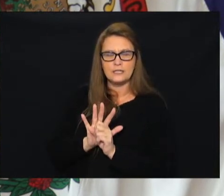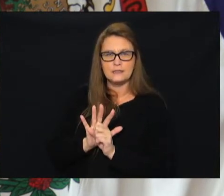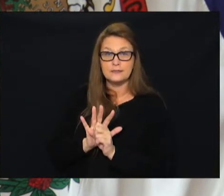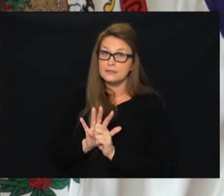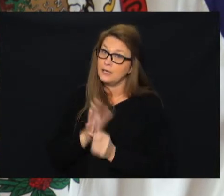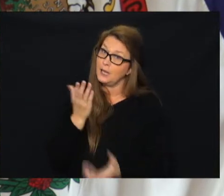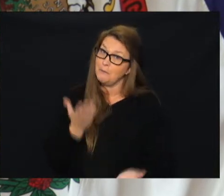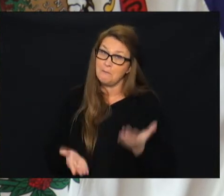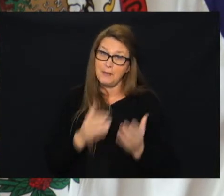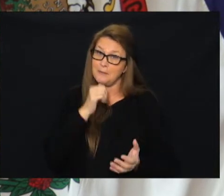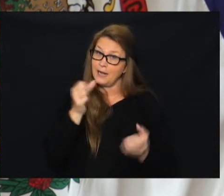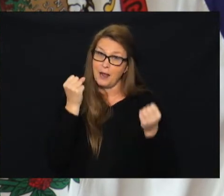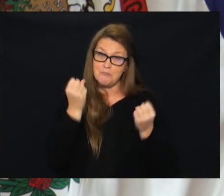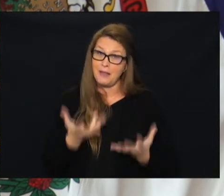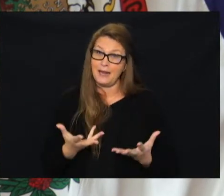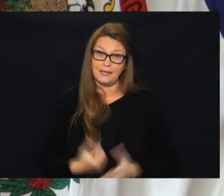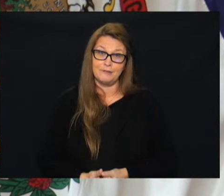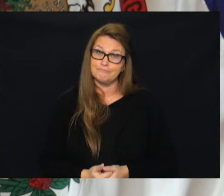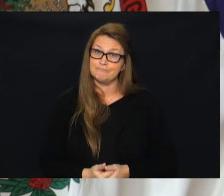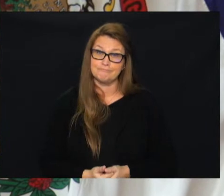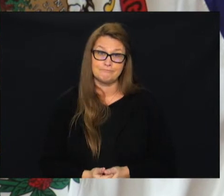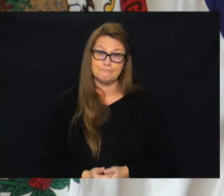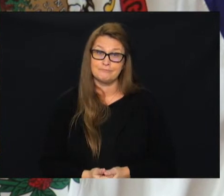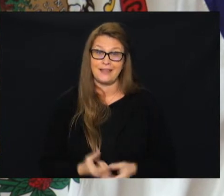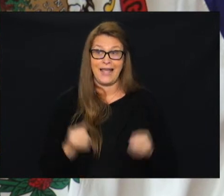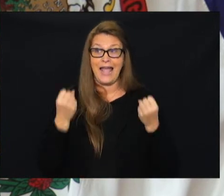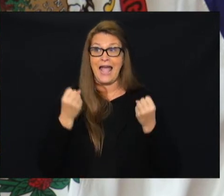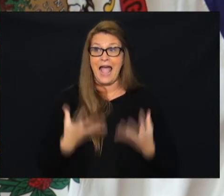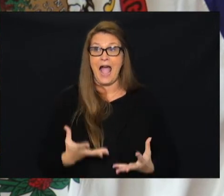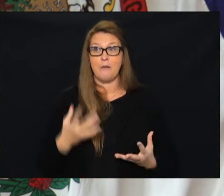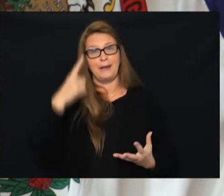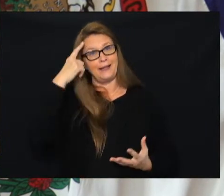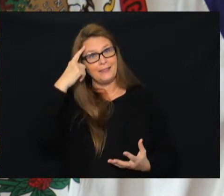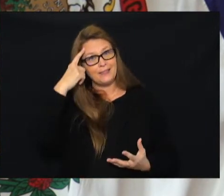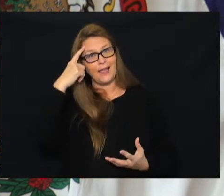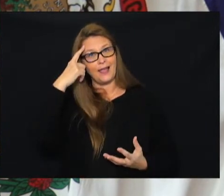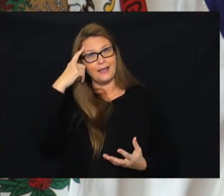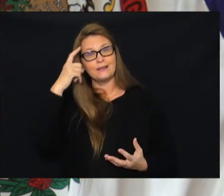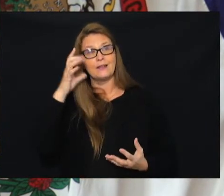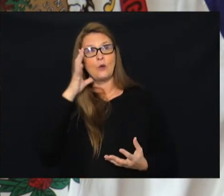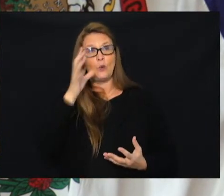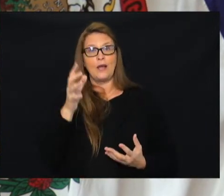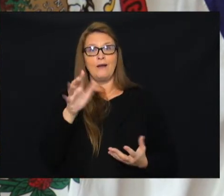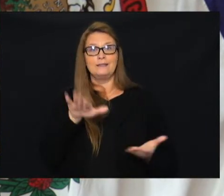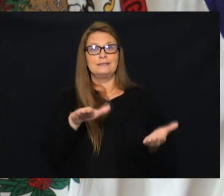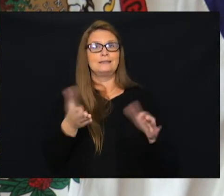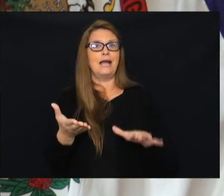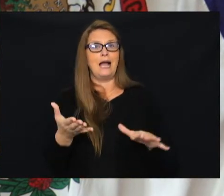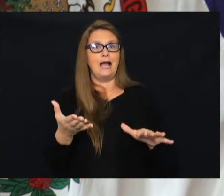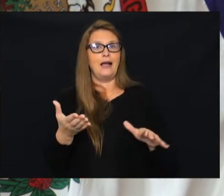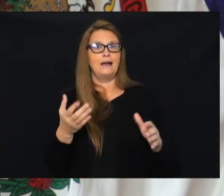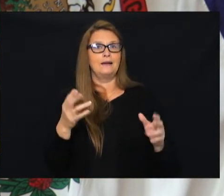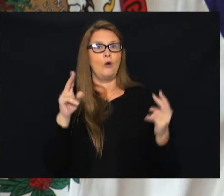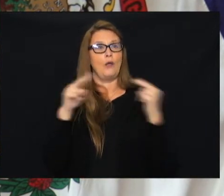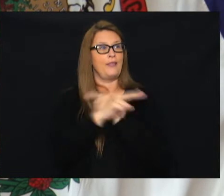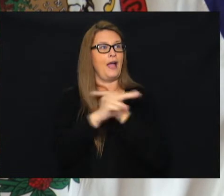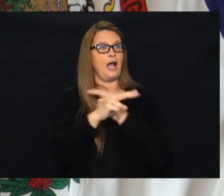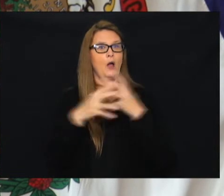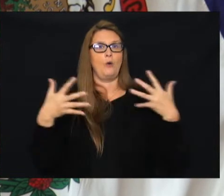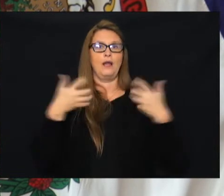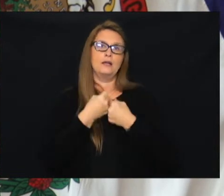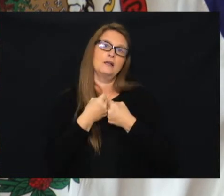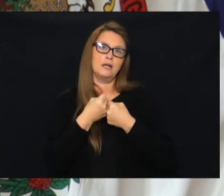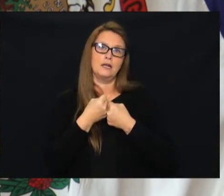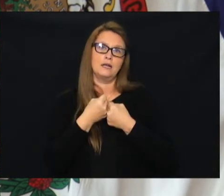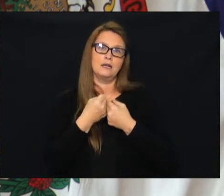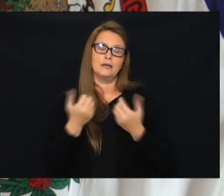probably not very many. It's almost like, you know, how many people think today they're going to go out on the highways and it's going to be the day they get killed on a